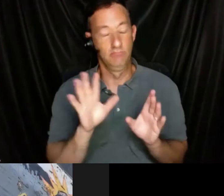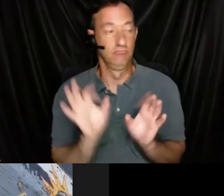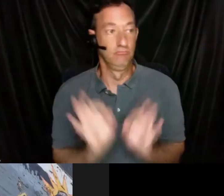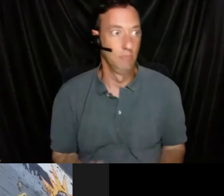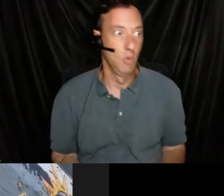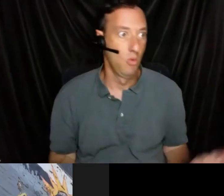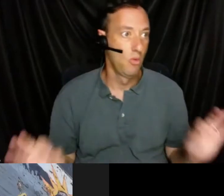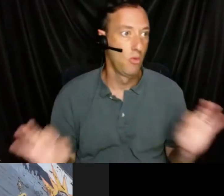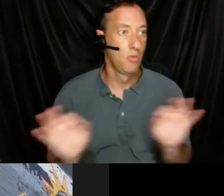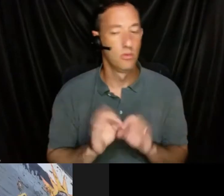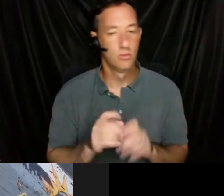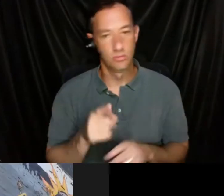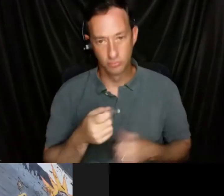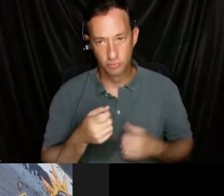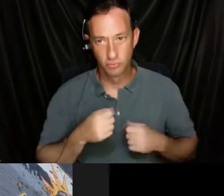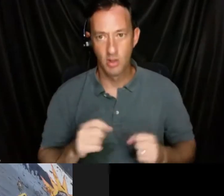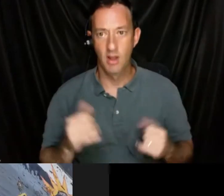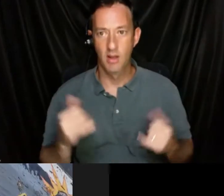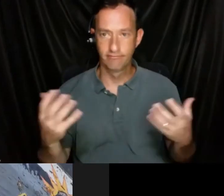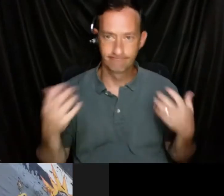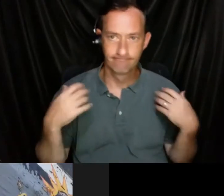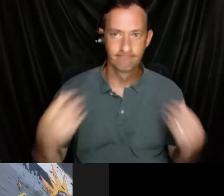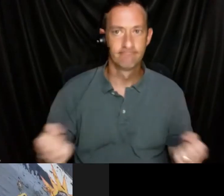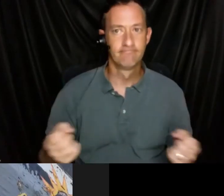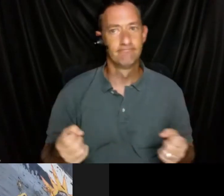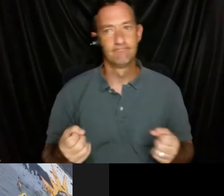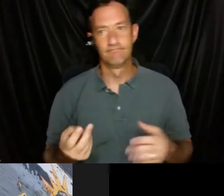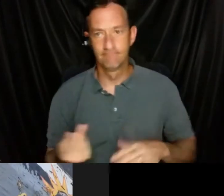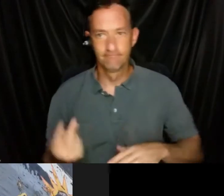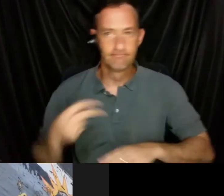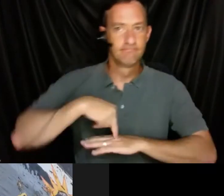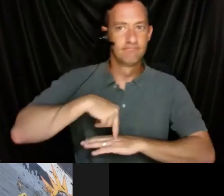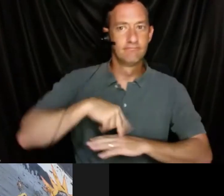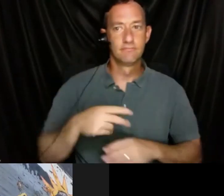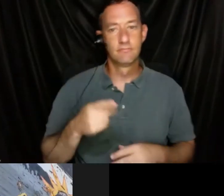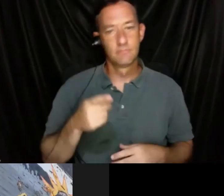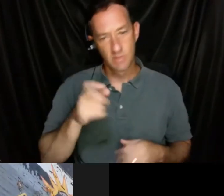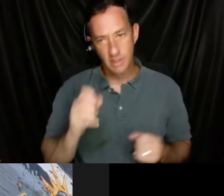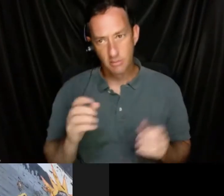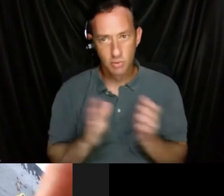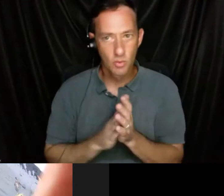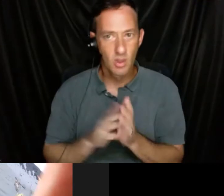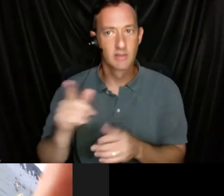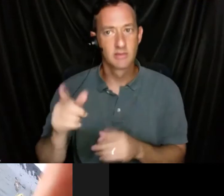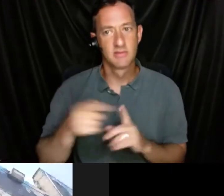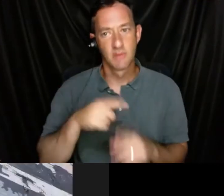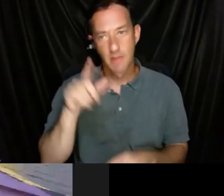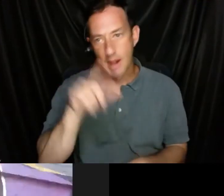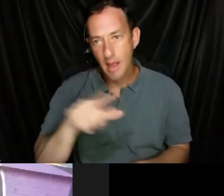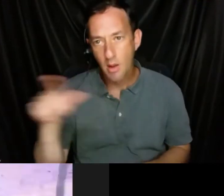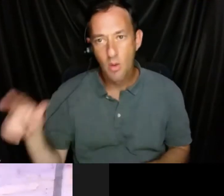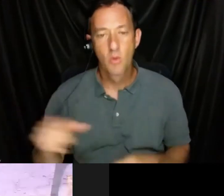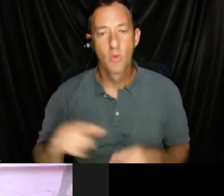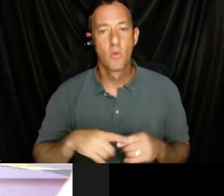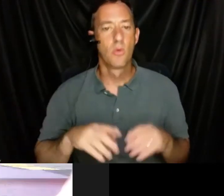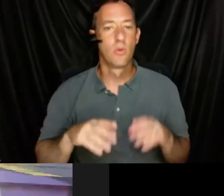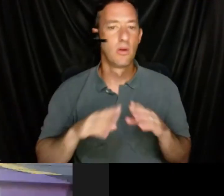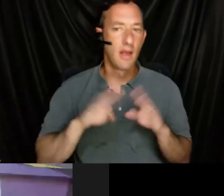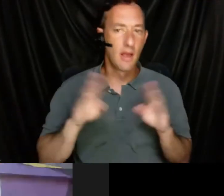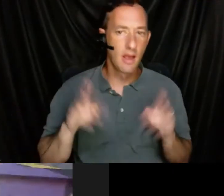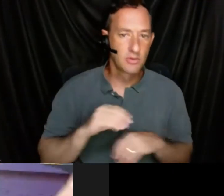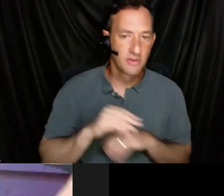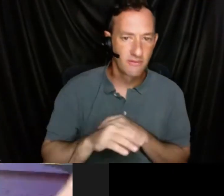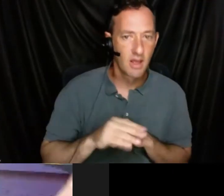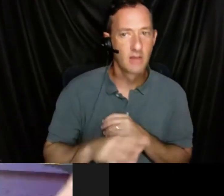back on your feet, if you could request anything from property owners and housing providers about the screening procedures